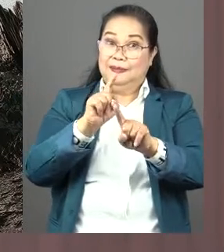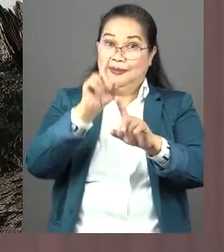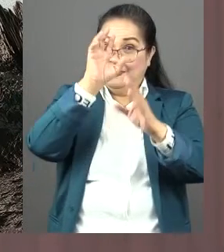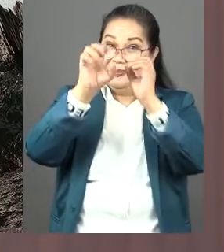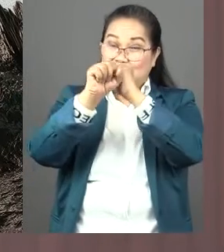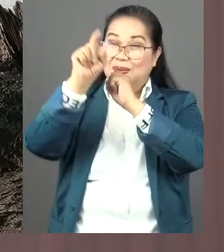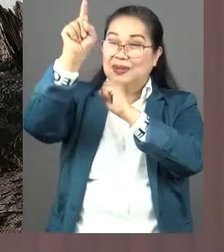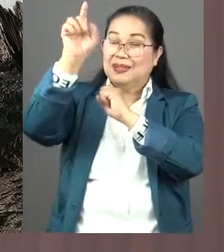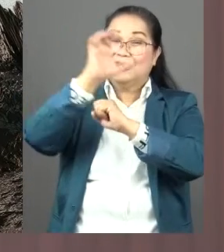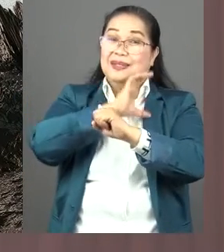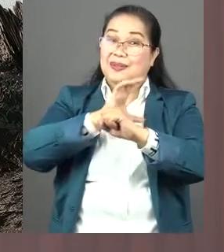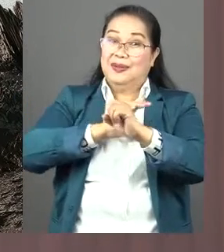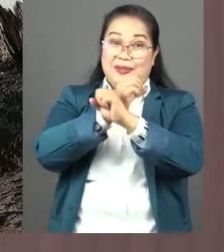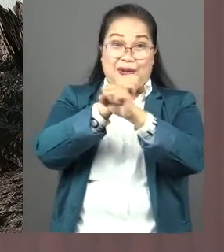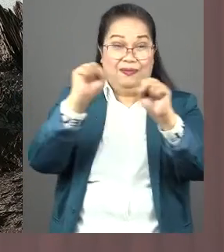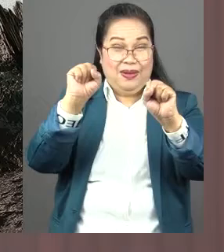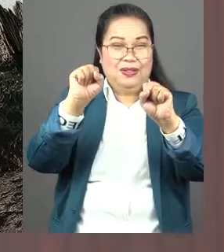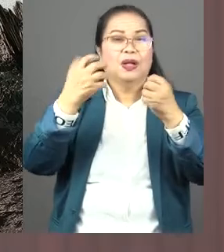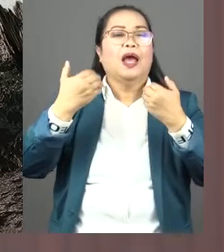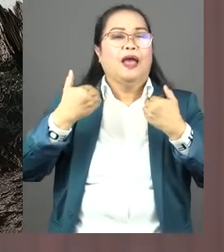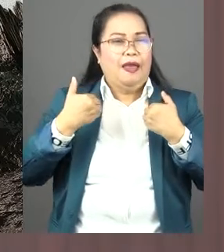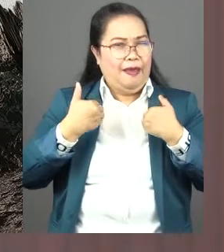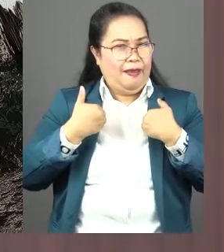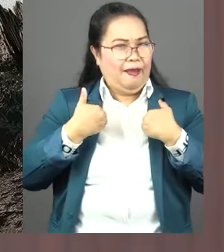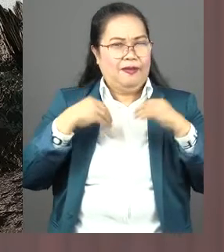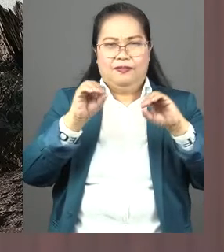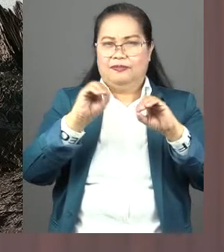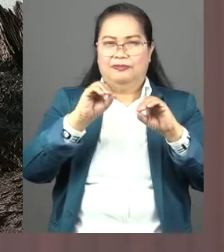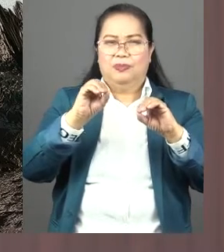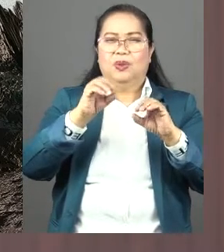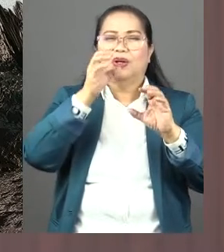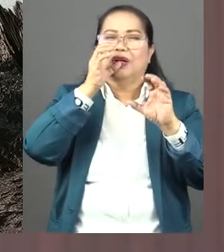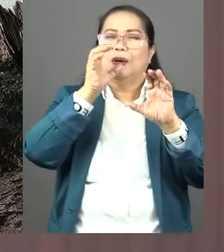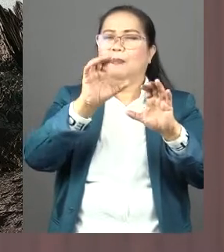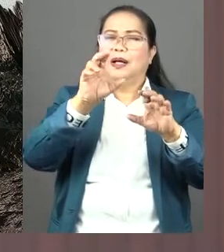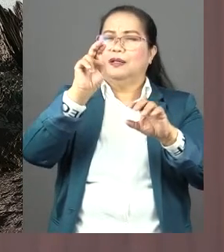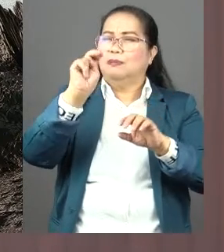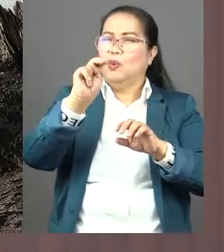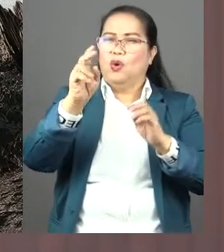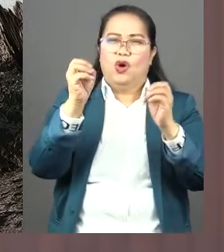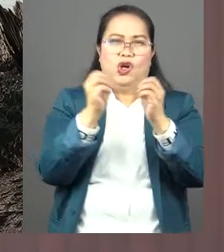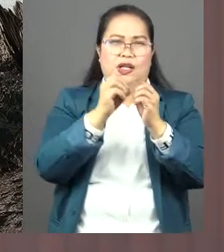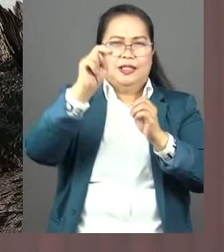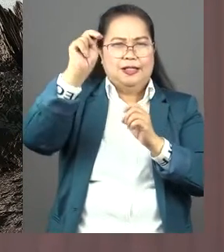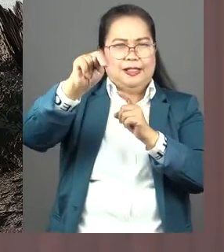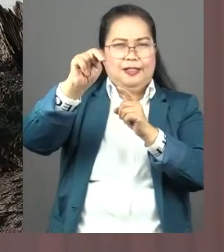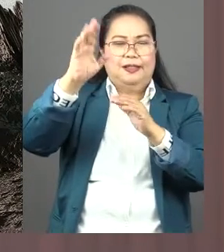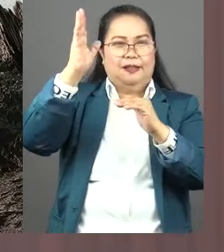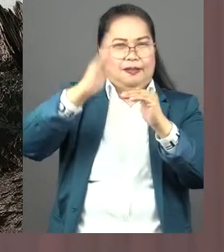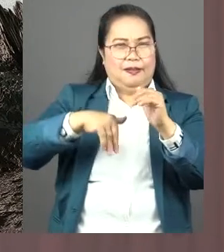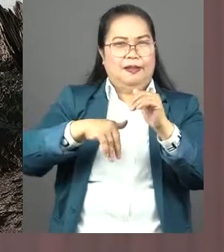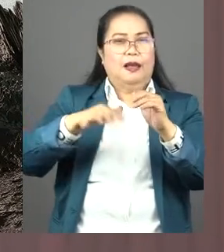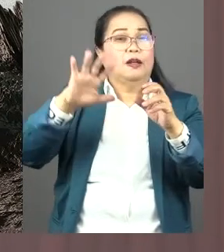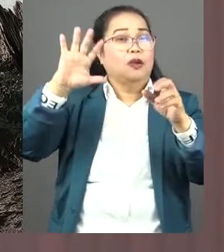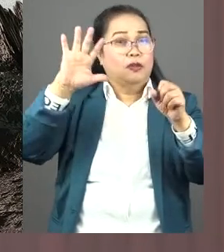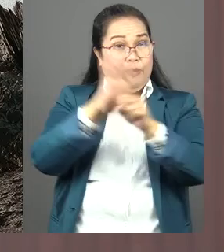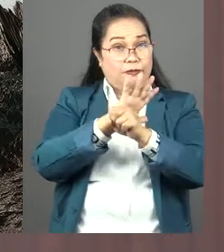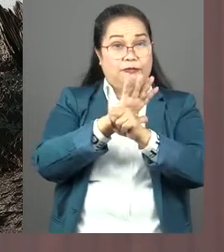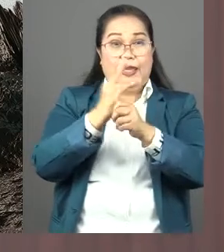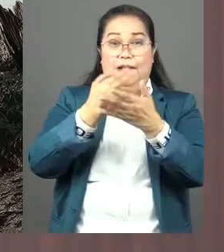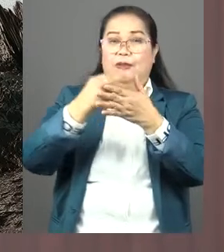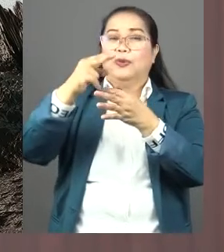in Christ for salvation, friends, there is no command more necessary in the Bible than be filled with the